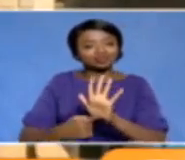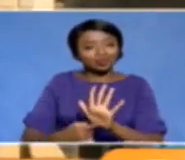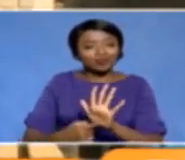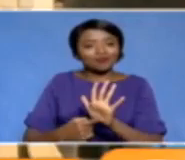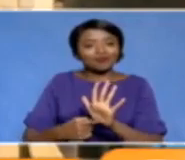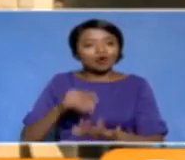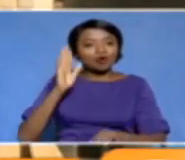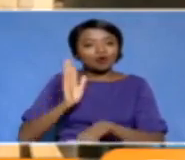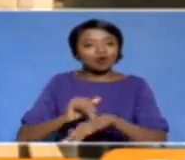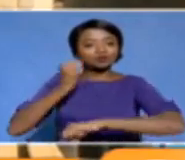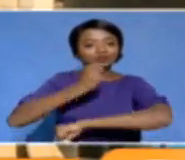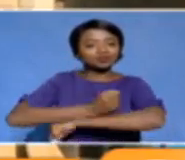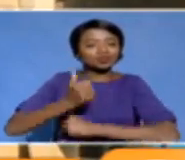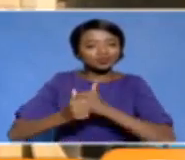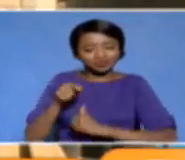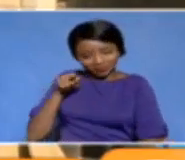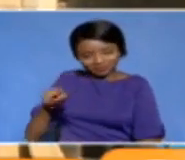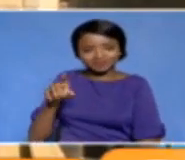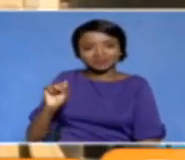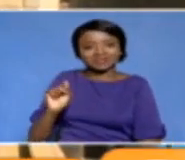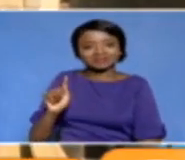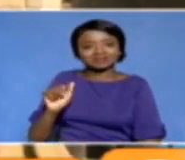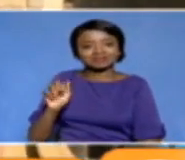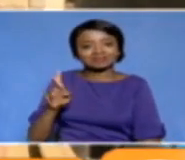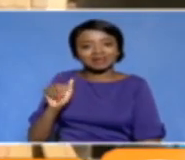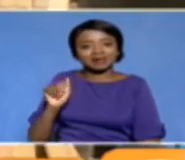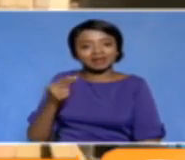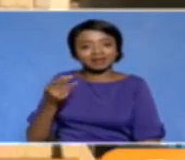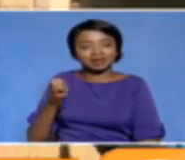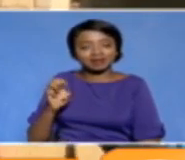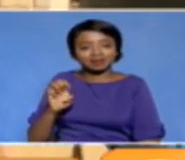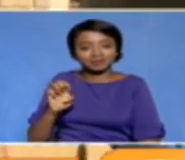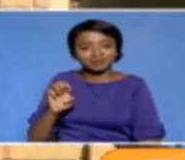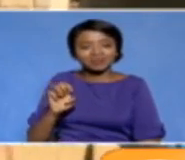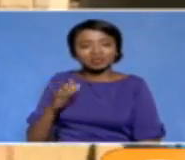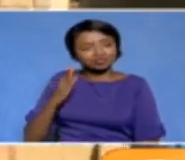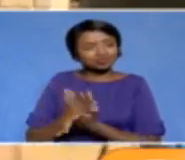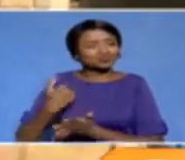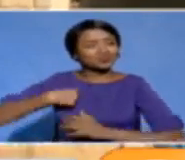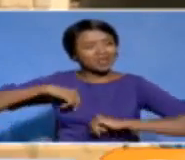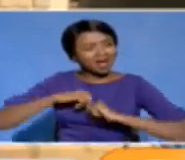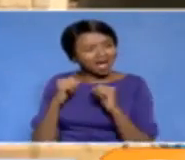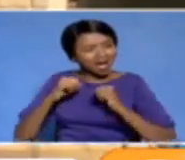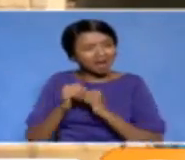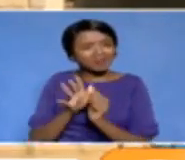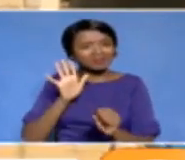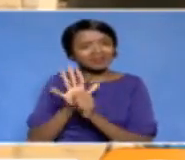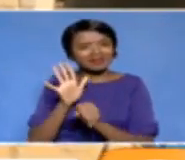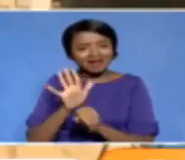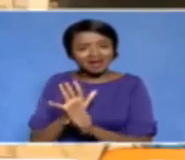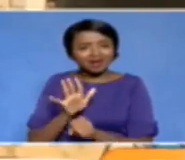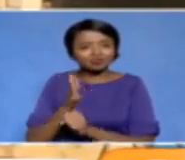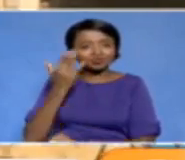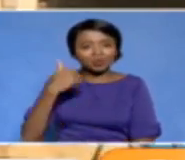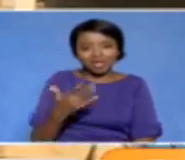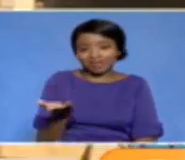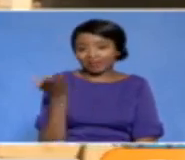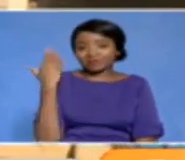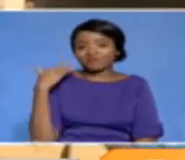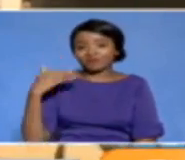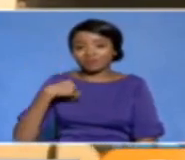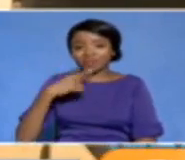Boys Center. We were very excited because hata kule nimetoka originally